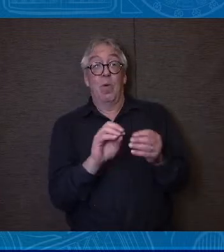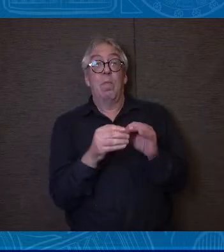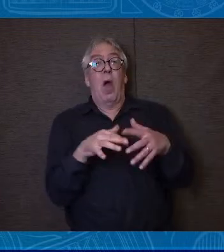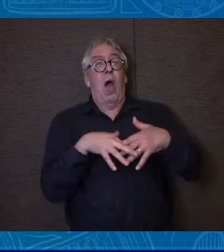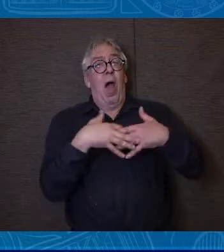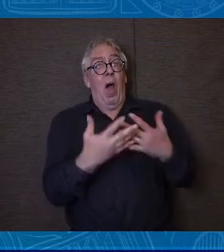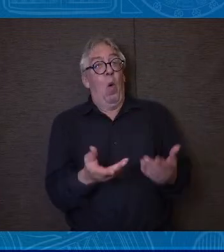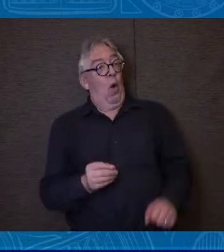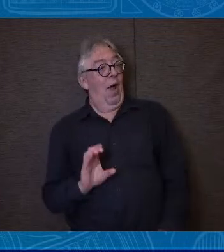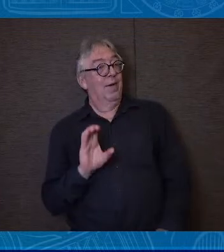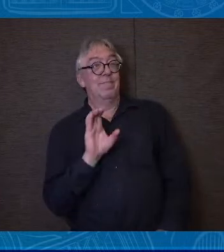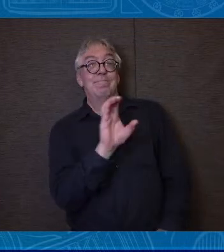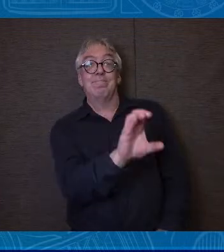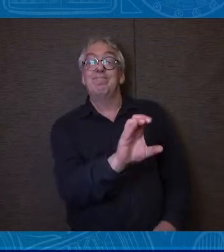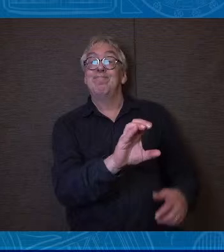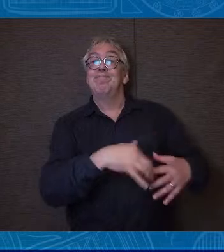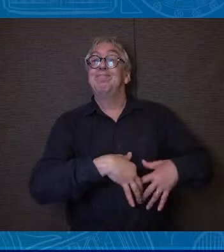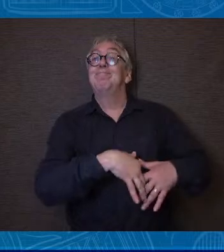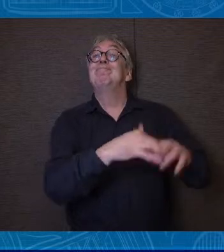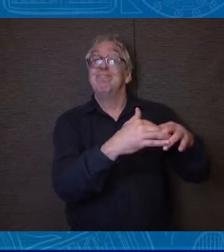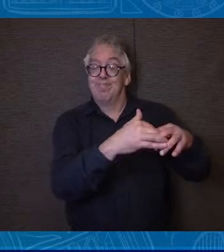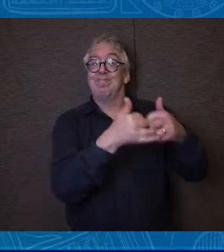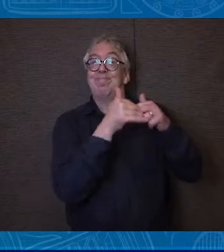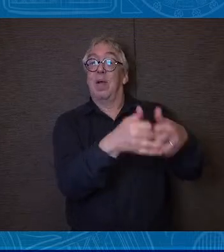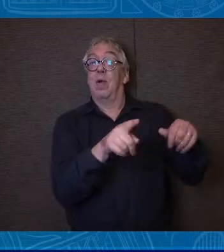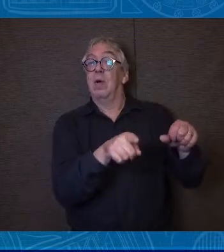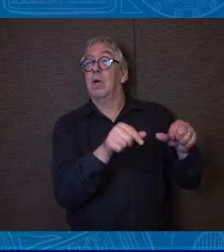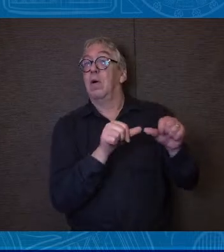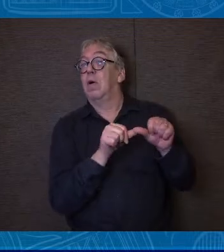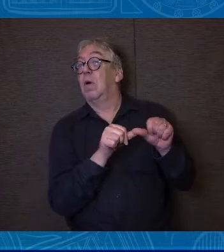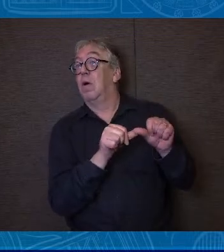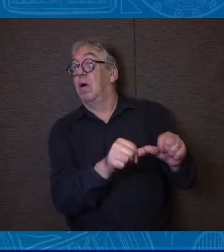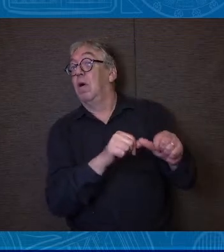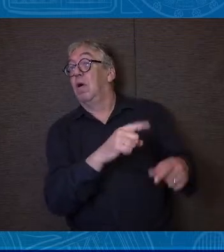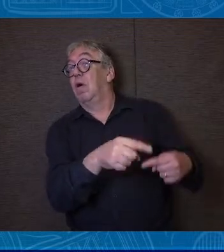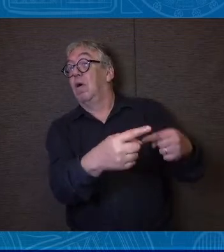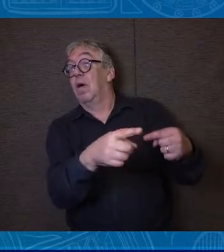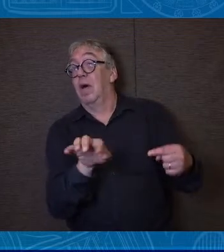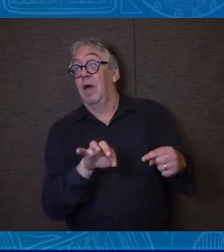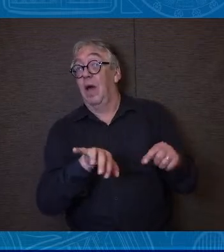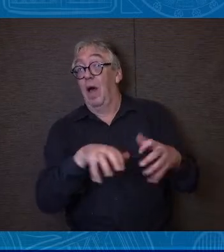sustain the infrastructure and capacities that we invest in the